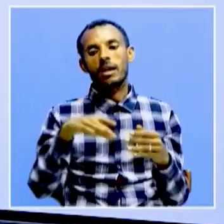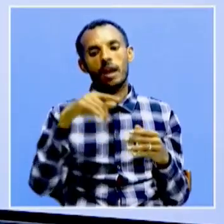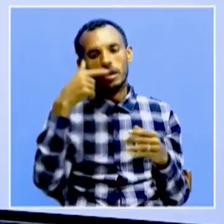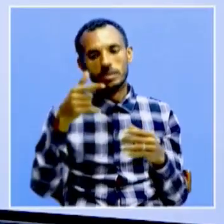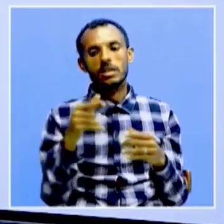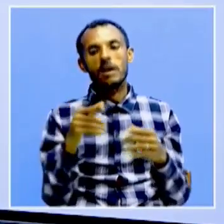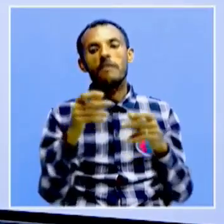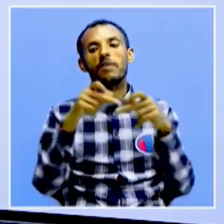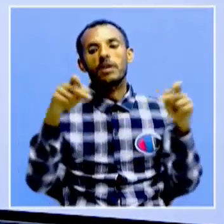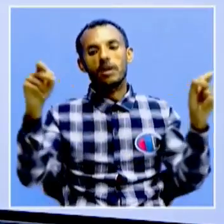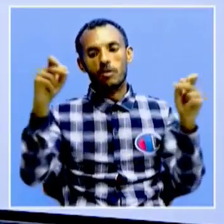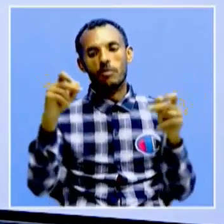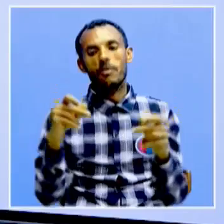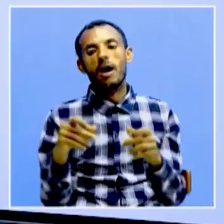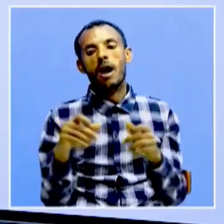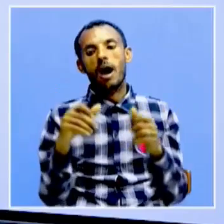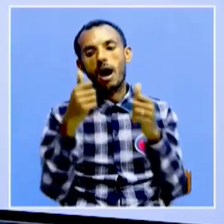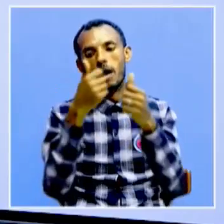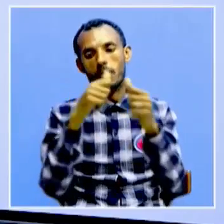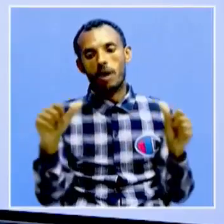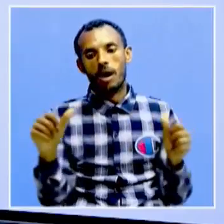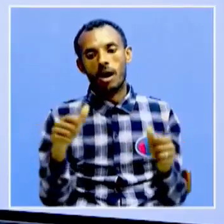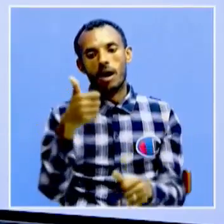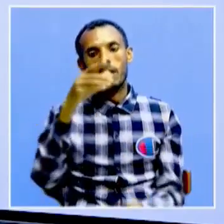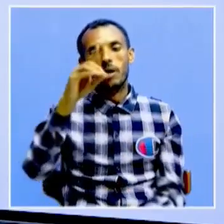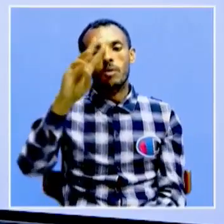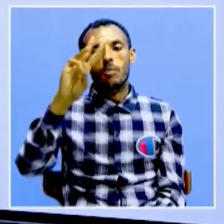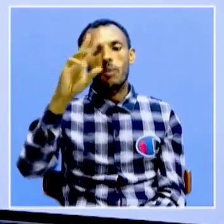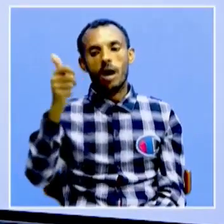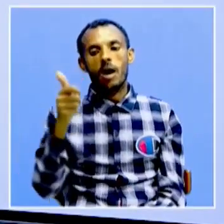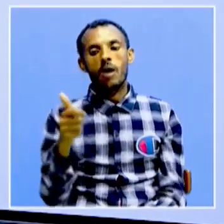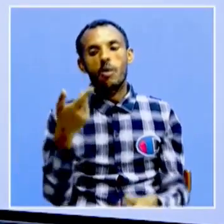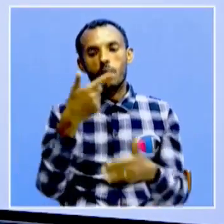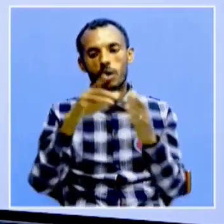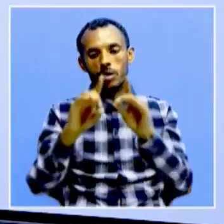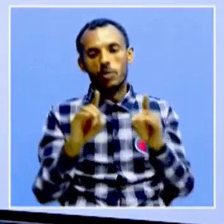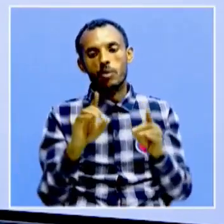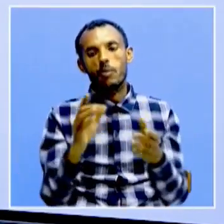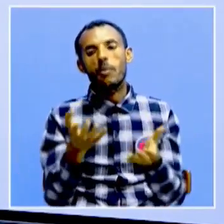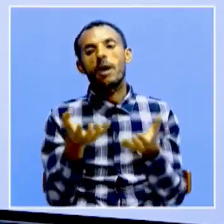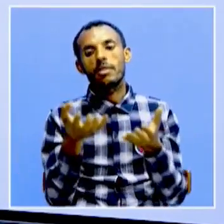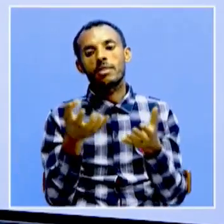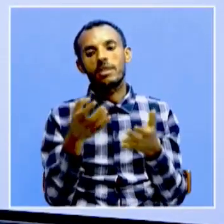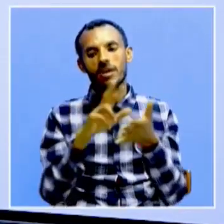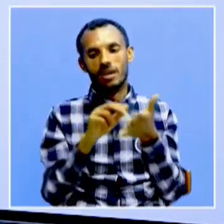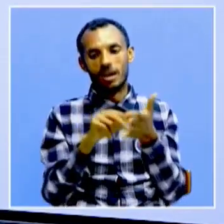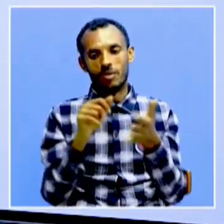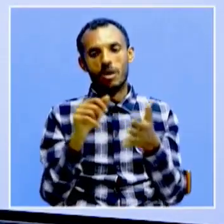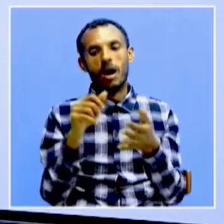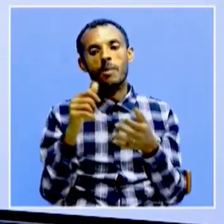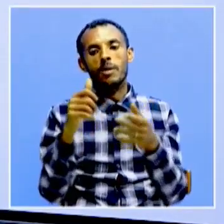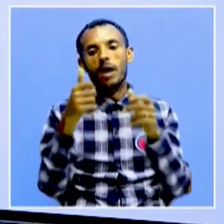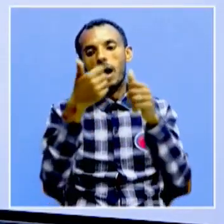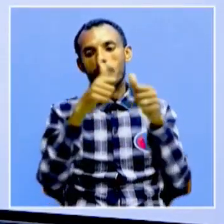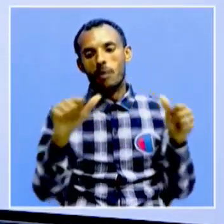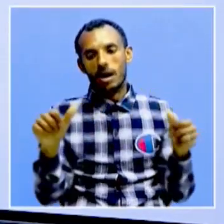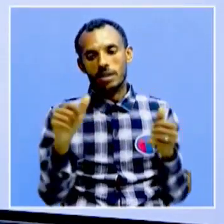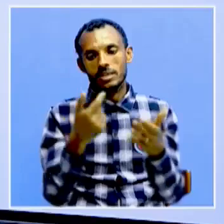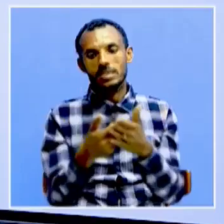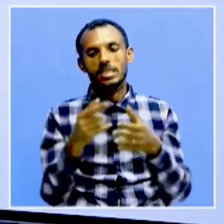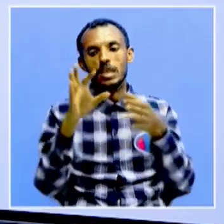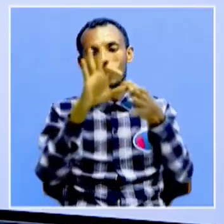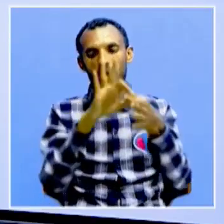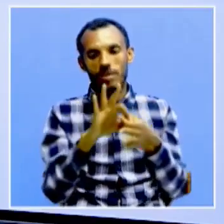the victory of Adwa. What do you want us to know? What do you want your reader to know about Adwa? Yeah? Is it the unity that